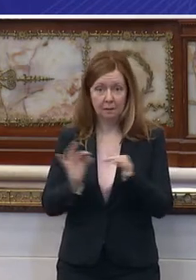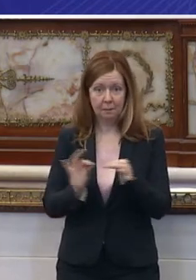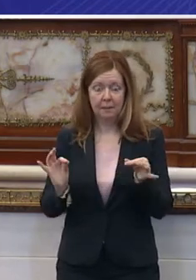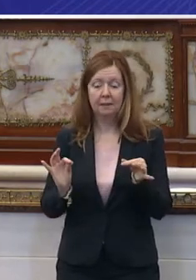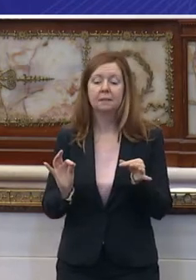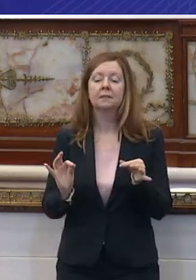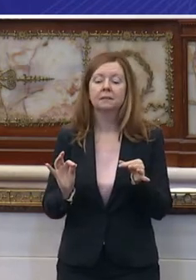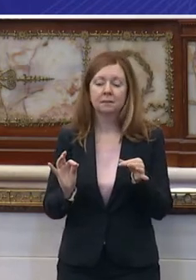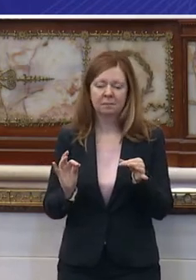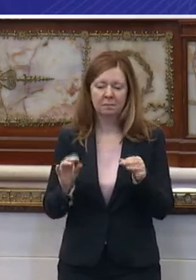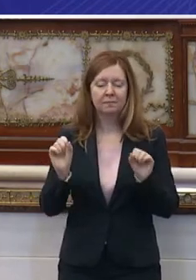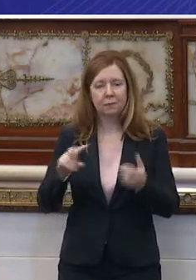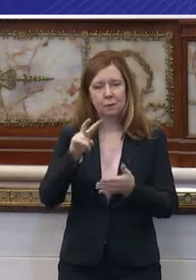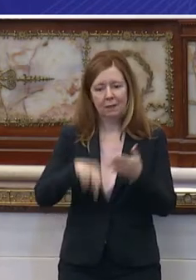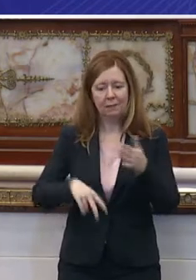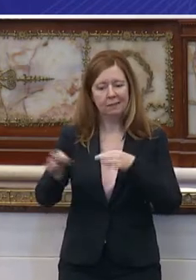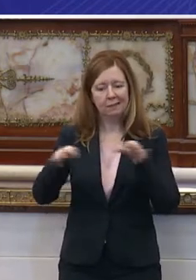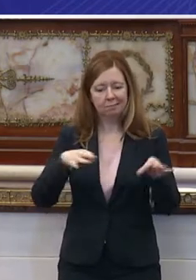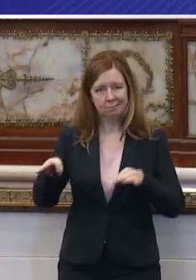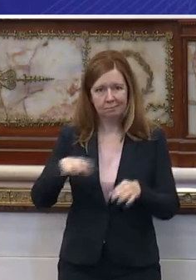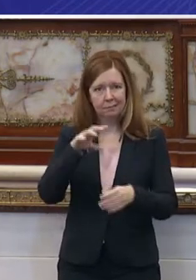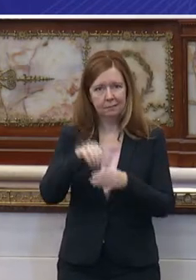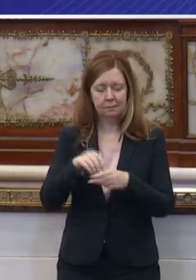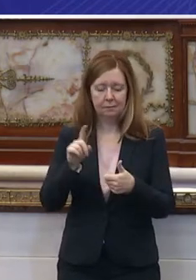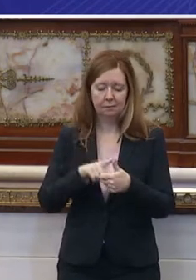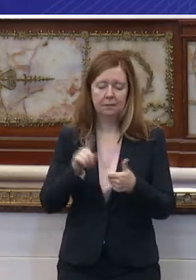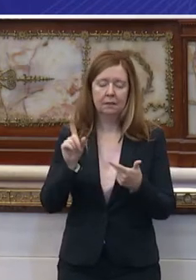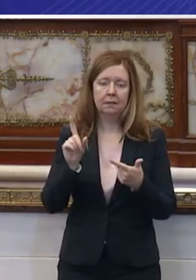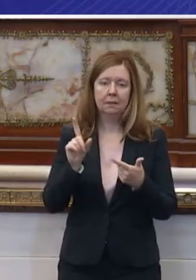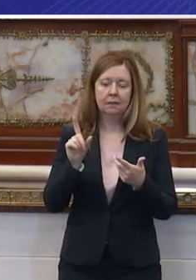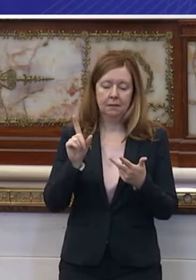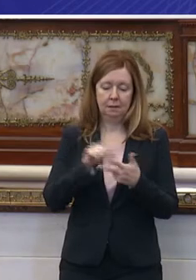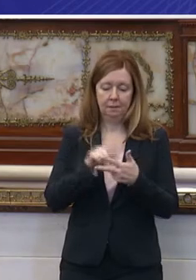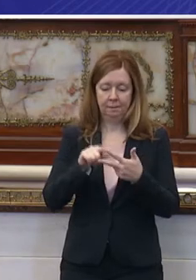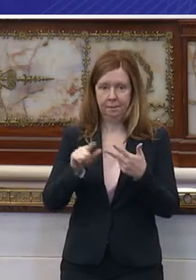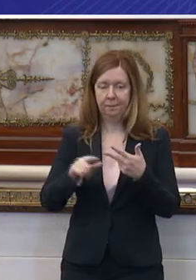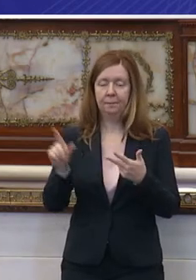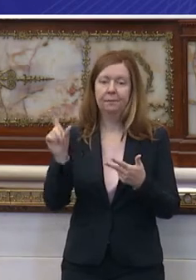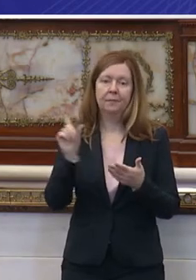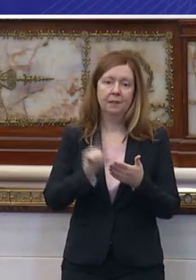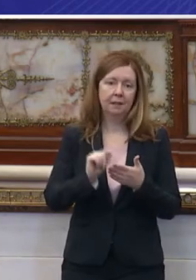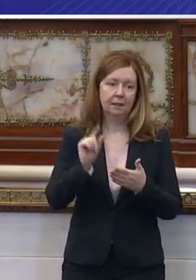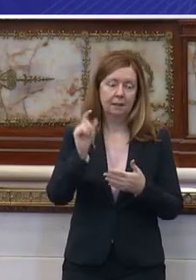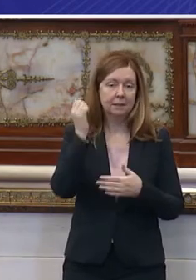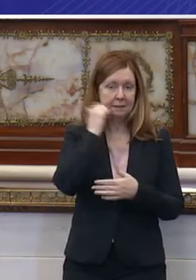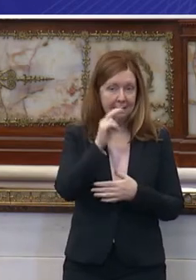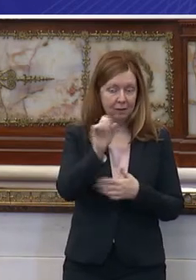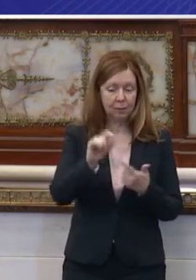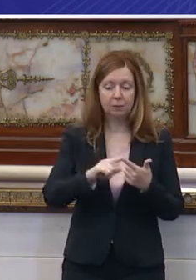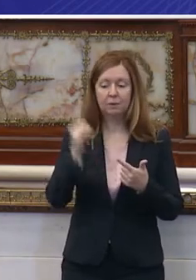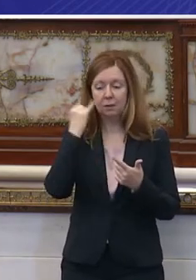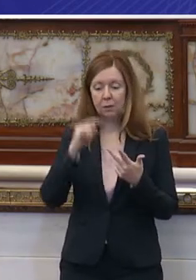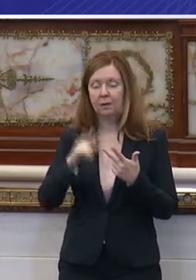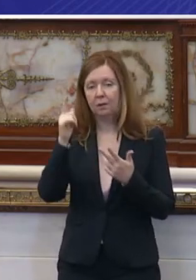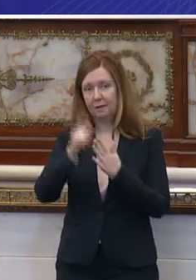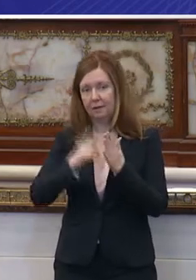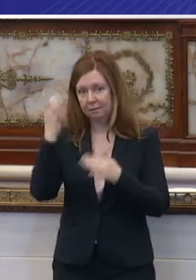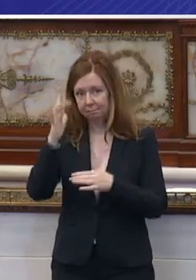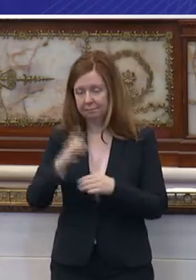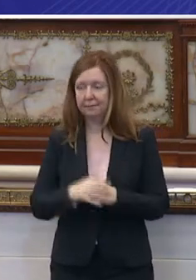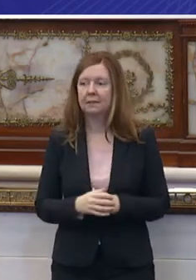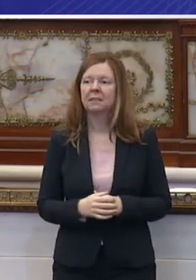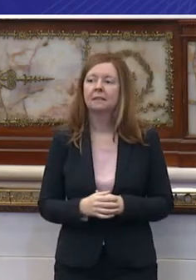testimony at public hearings of council committees are included in the public notices that are published in the Daily News, Inquirer, and Legal